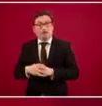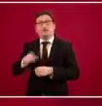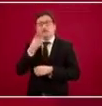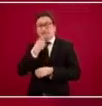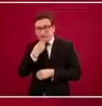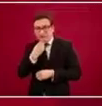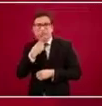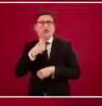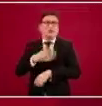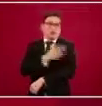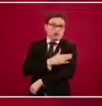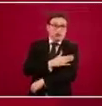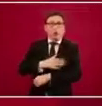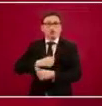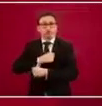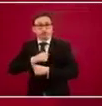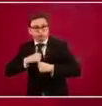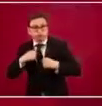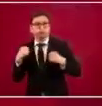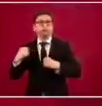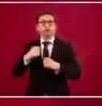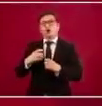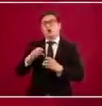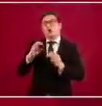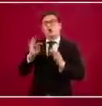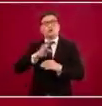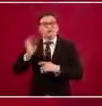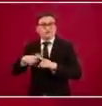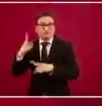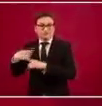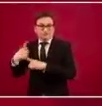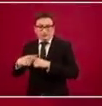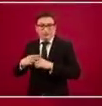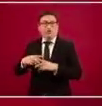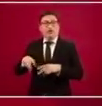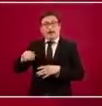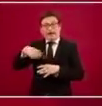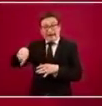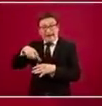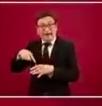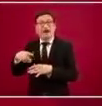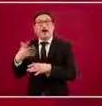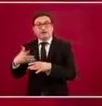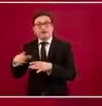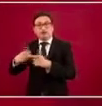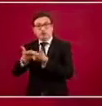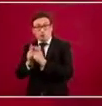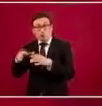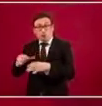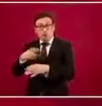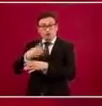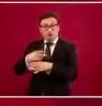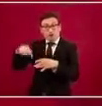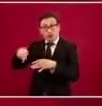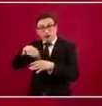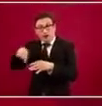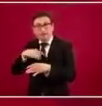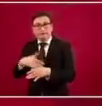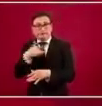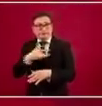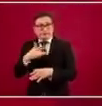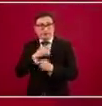you should stay at home. But if you belong to a vulnerable group, meaning you're over 60 years old, or you